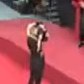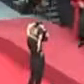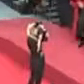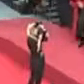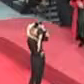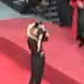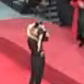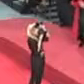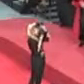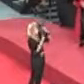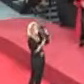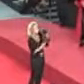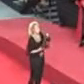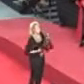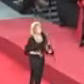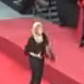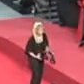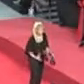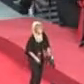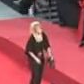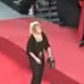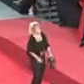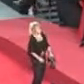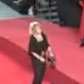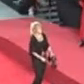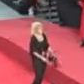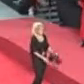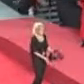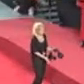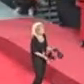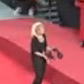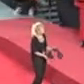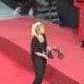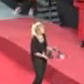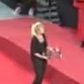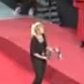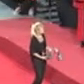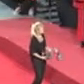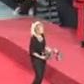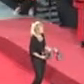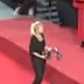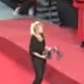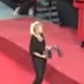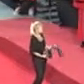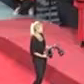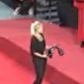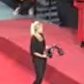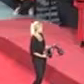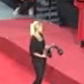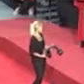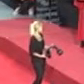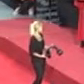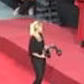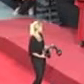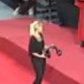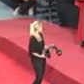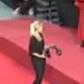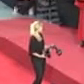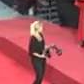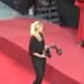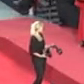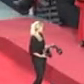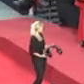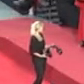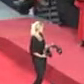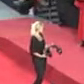doctoral candidates? Hey, thank you, Dean Holzhausen. Dean Bill Harn, Diane Clark, Monica,